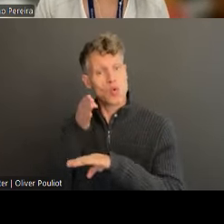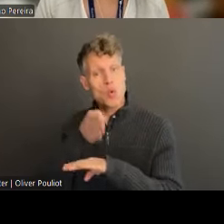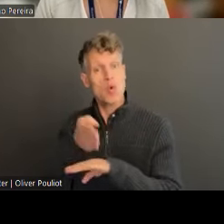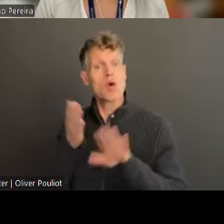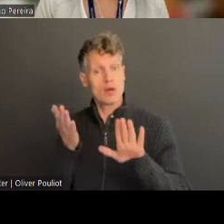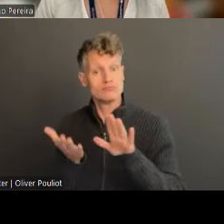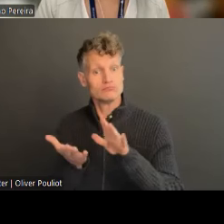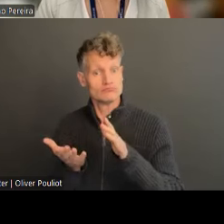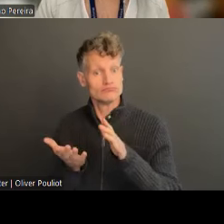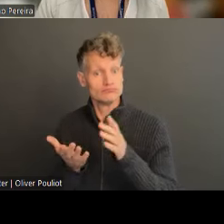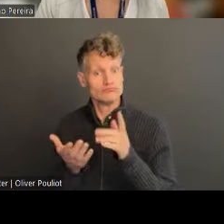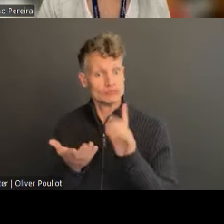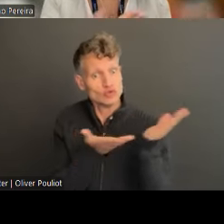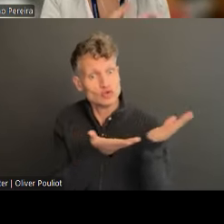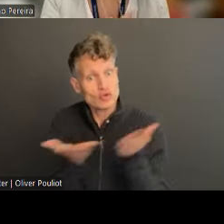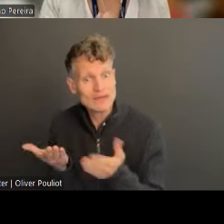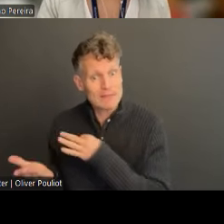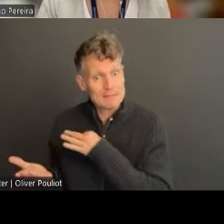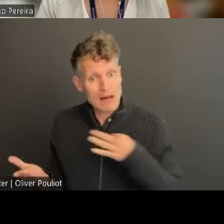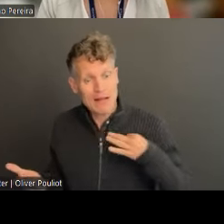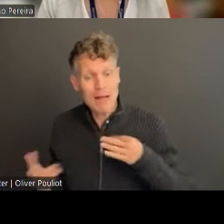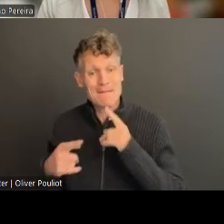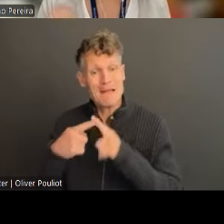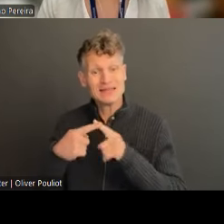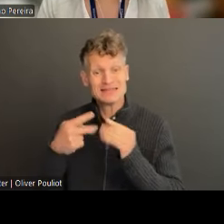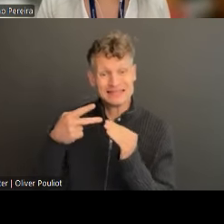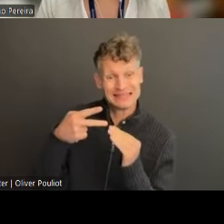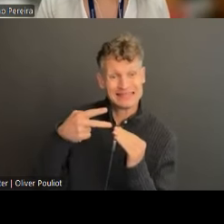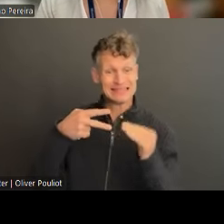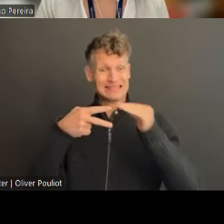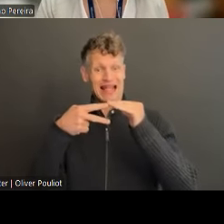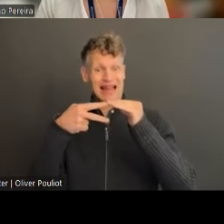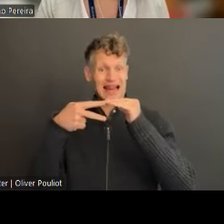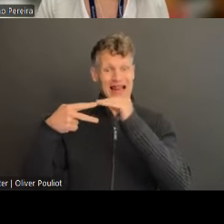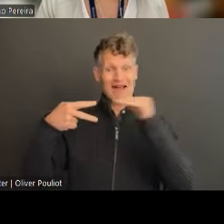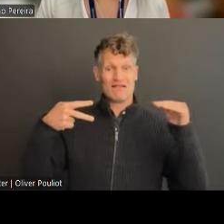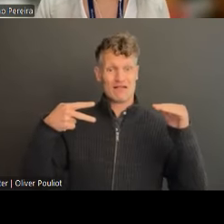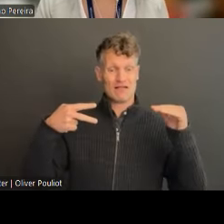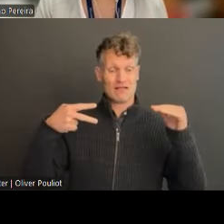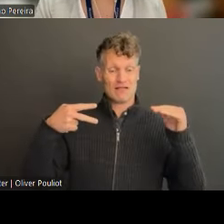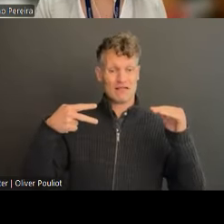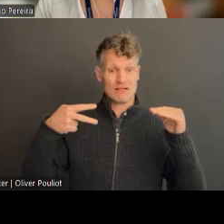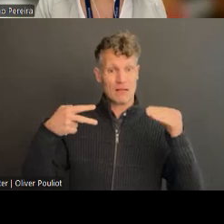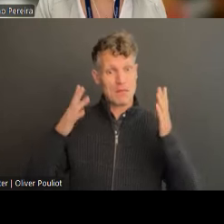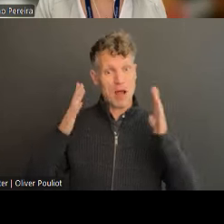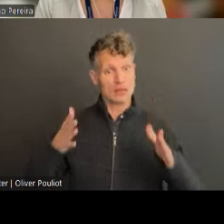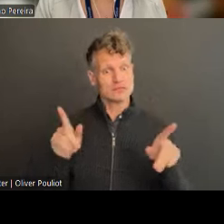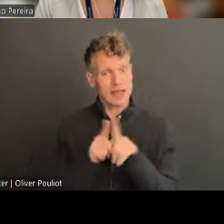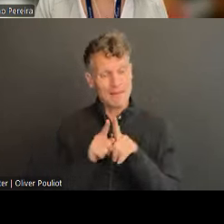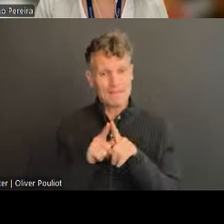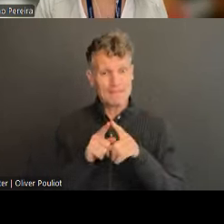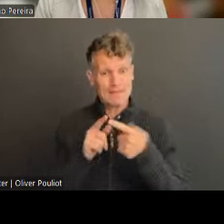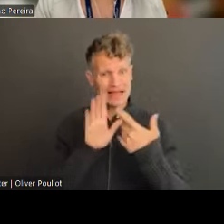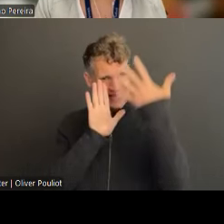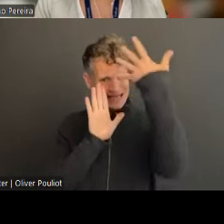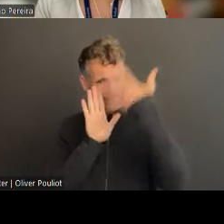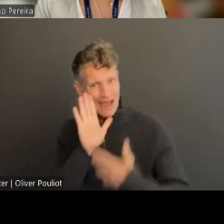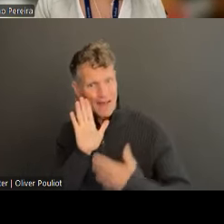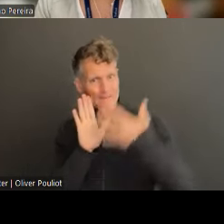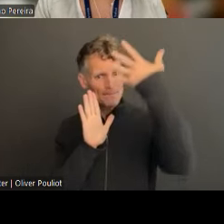the second level of prevention. Make sure we have the proper level of exams, that people that